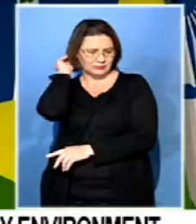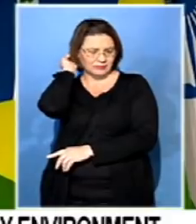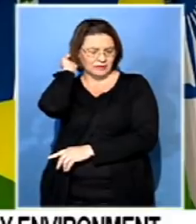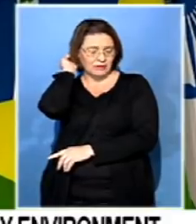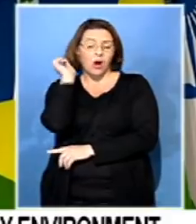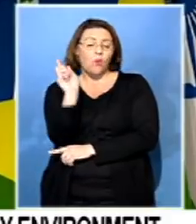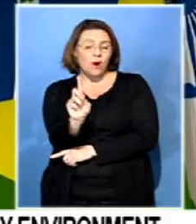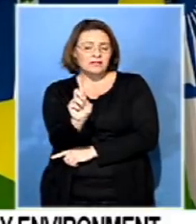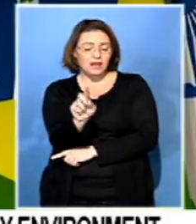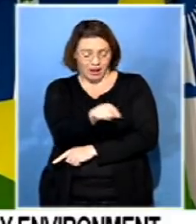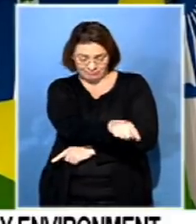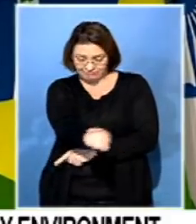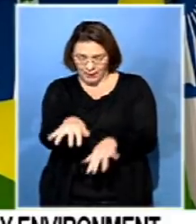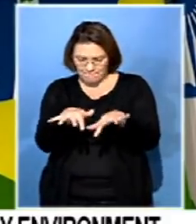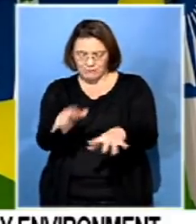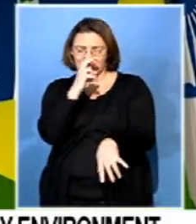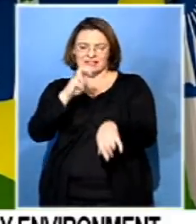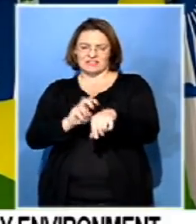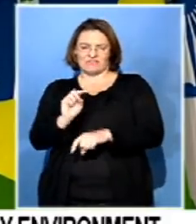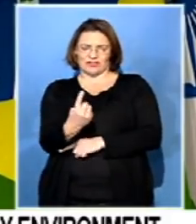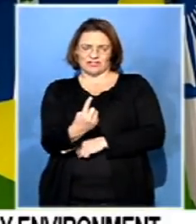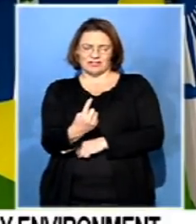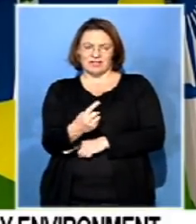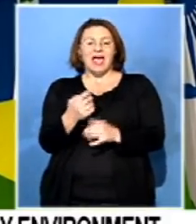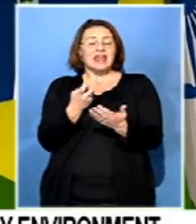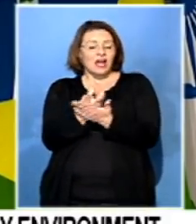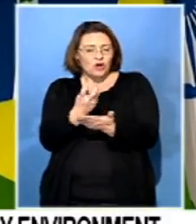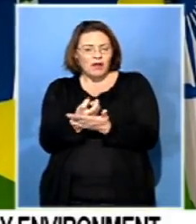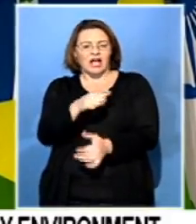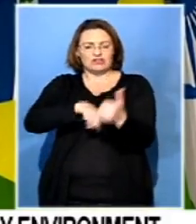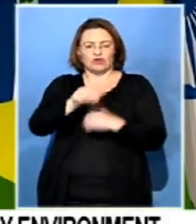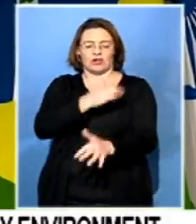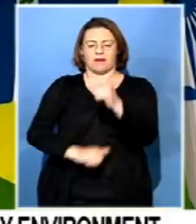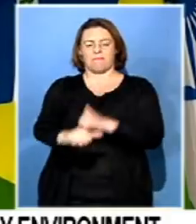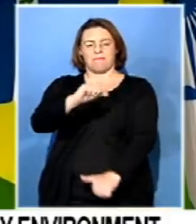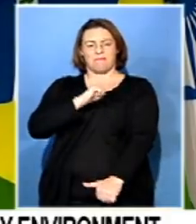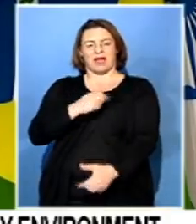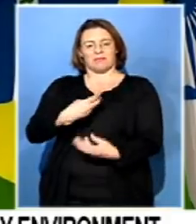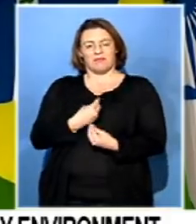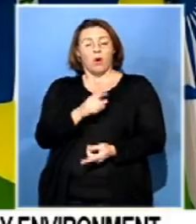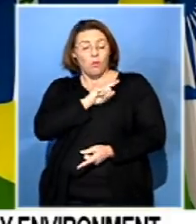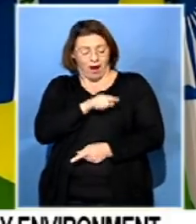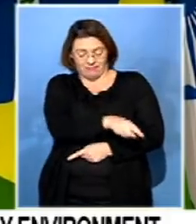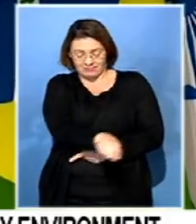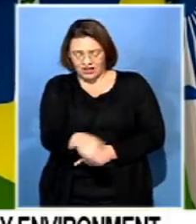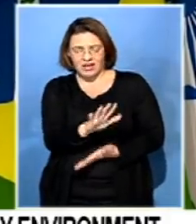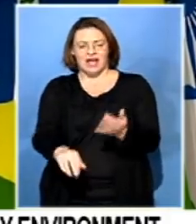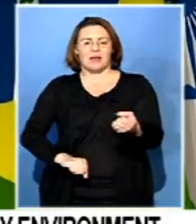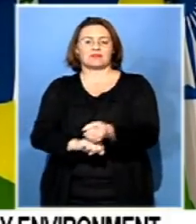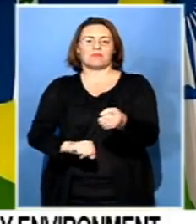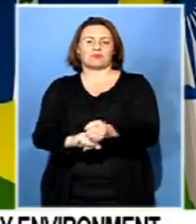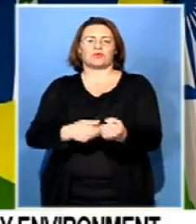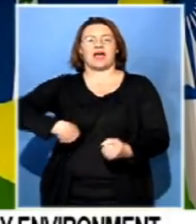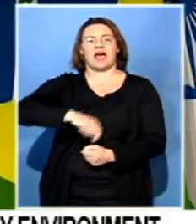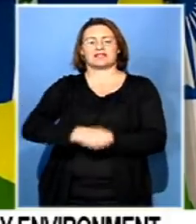people and pursue both economic and social returns so as to increase public support for BRICS